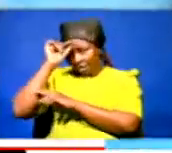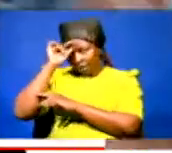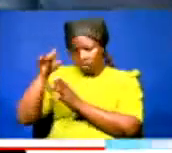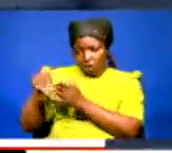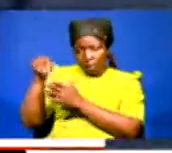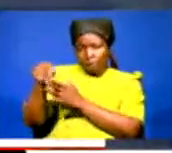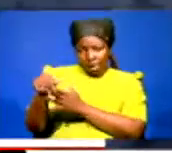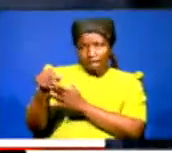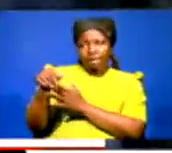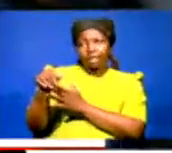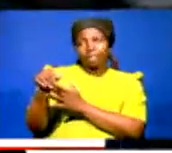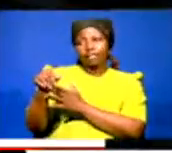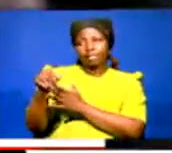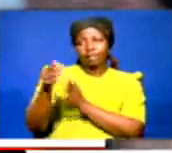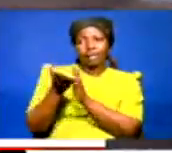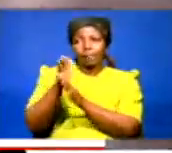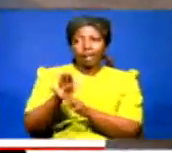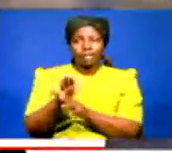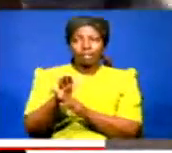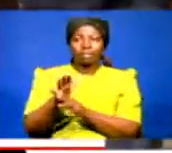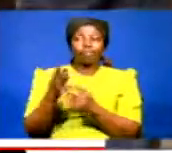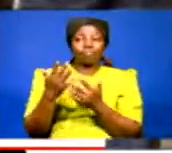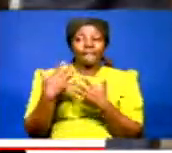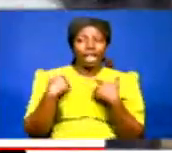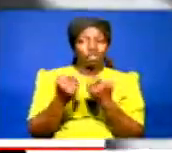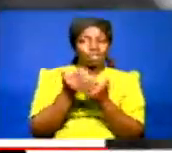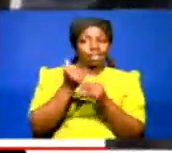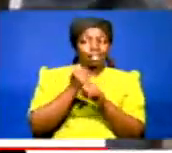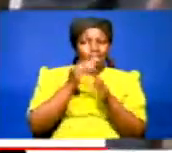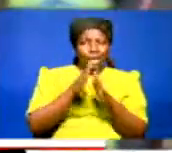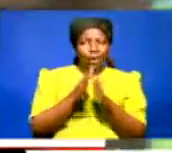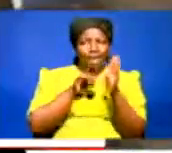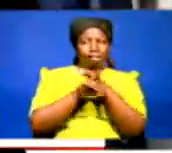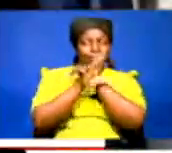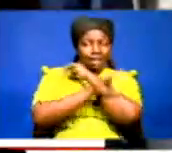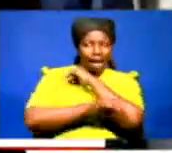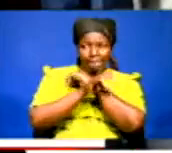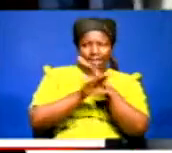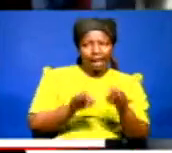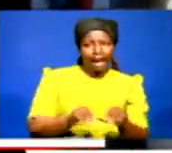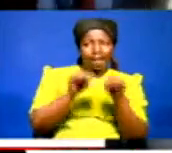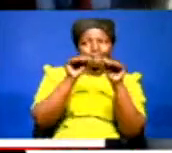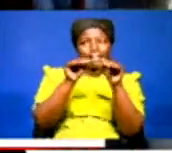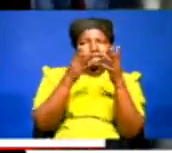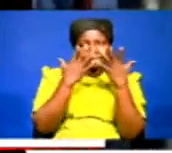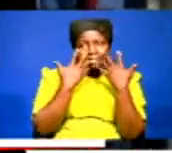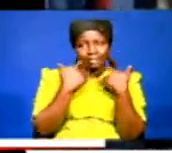9,000 community healthcare workers countrywide are at an advanced stage. For Prime Edition, I'm Zainab Said.